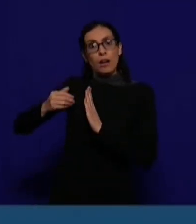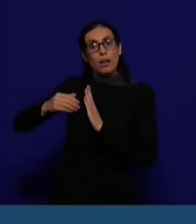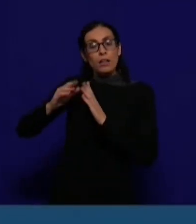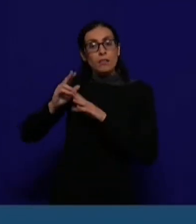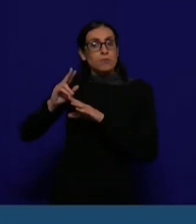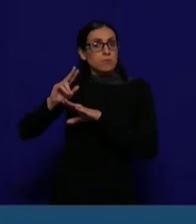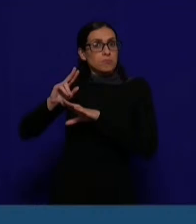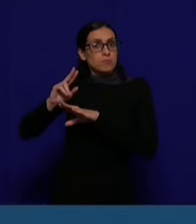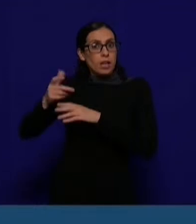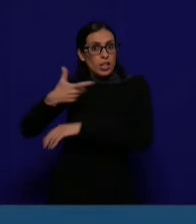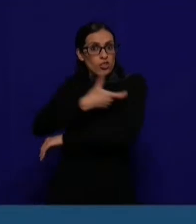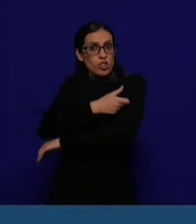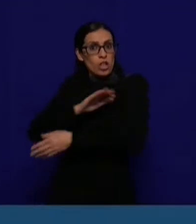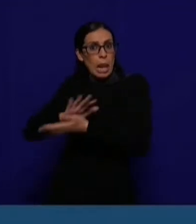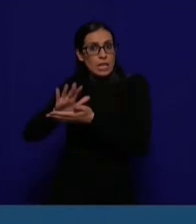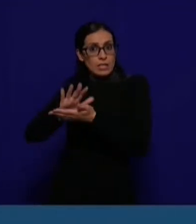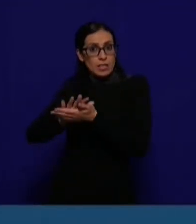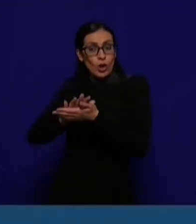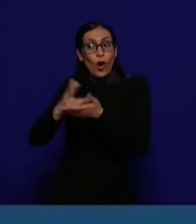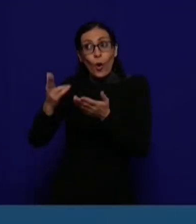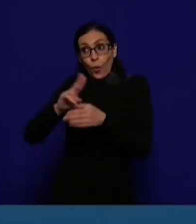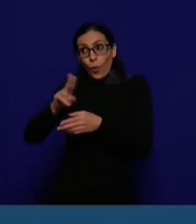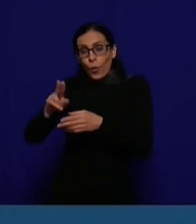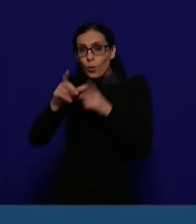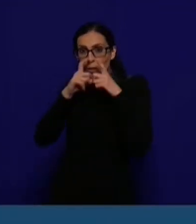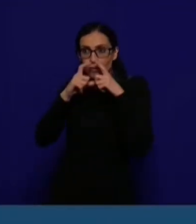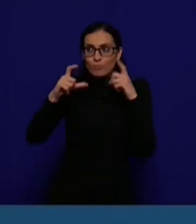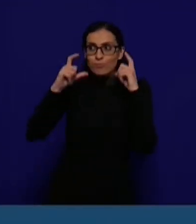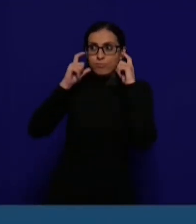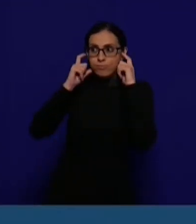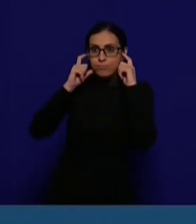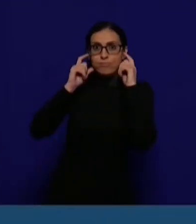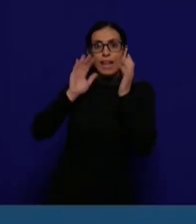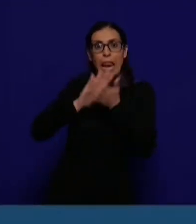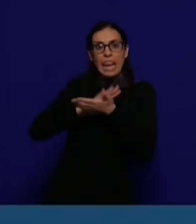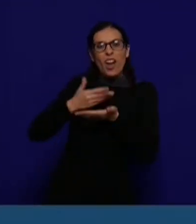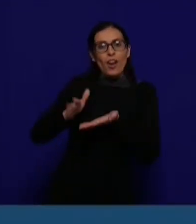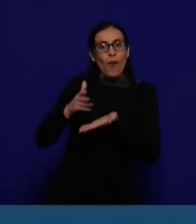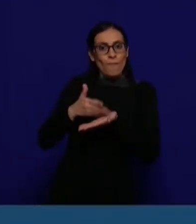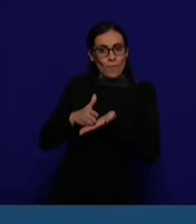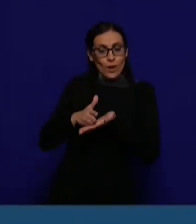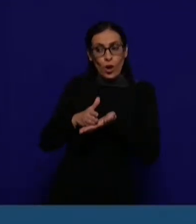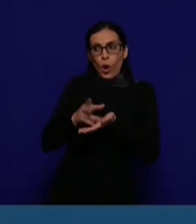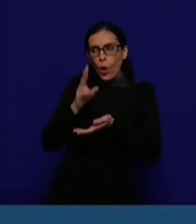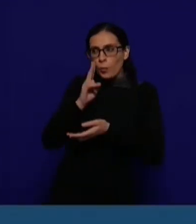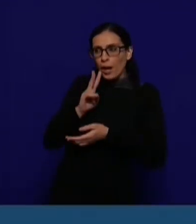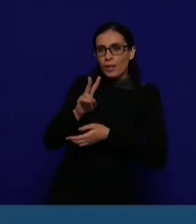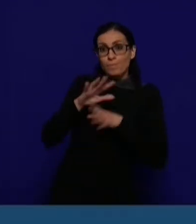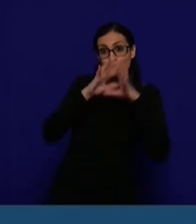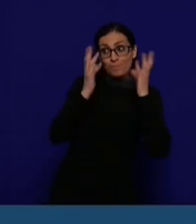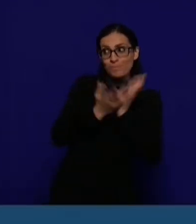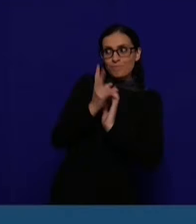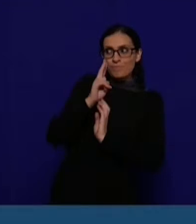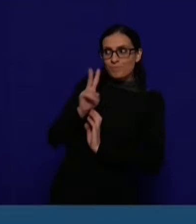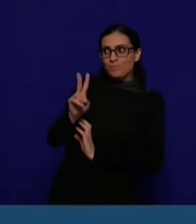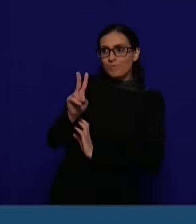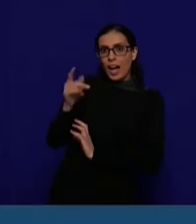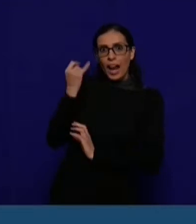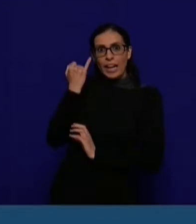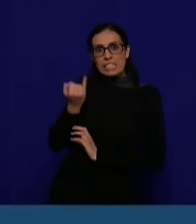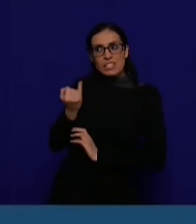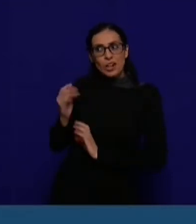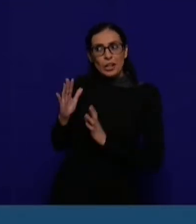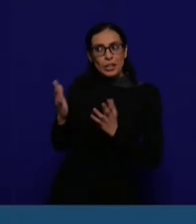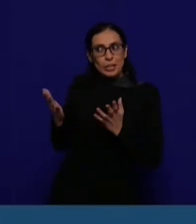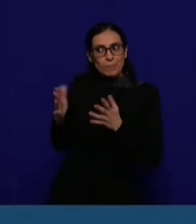l-użu tal-maskri. Jiġifieri hemmhekk id-dinja kollha ħadd titgħallem ukoll ħajjiġri propju fl-Iżrael u aħna wkoll nkunu qegħdin